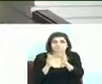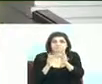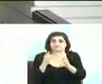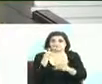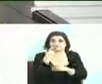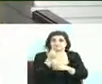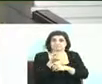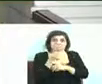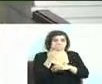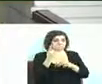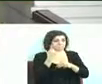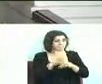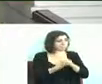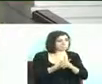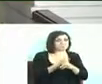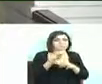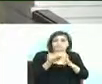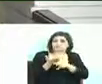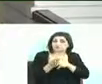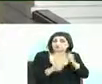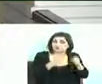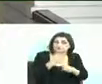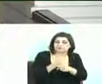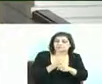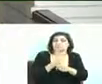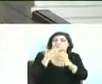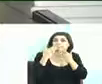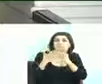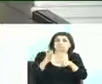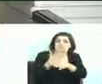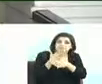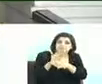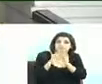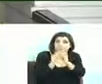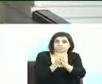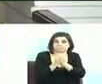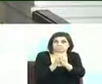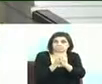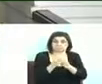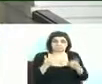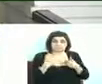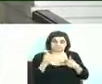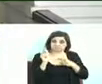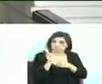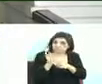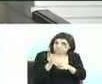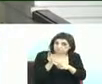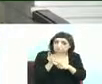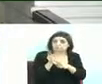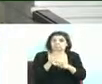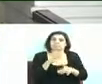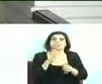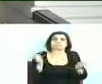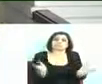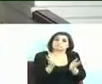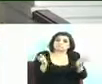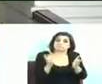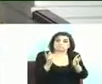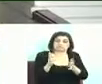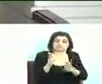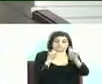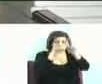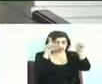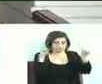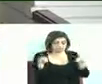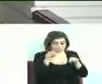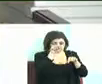last few months and over the years, and we thank you for sharing with us your prayers. If you have a moment, we do encourage you to scroll down to the bottom of